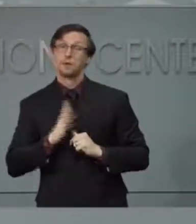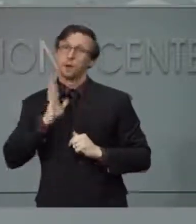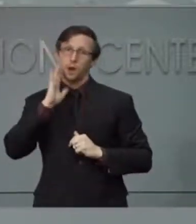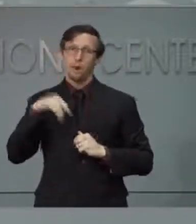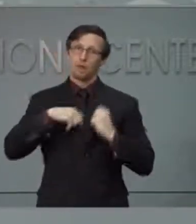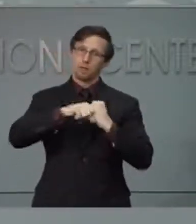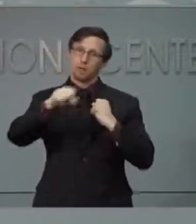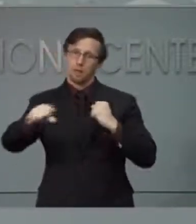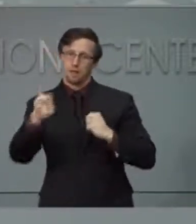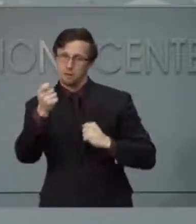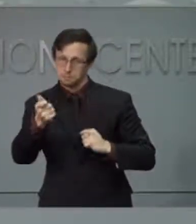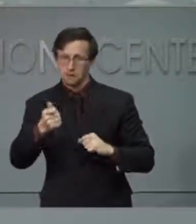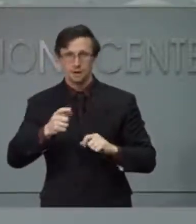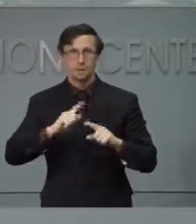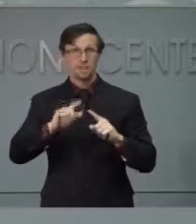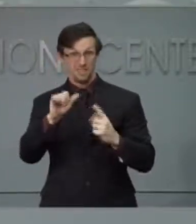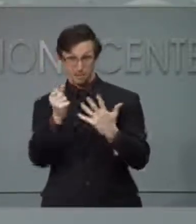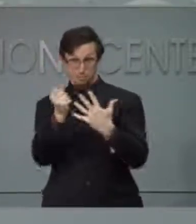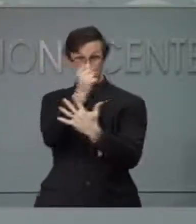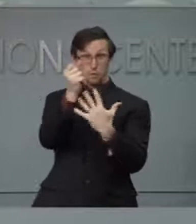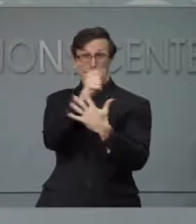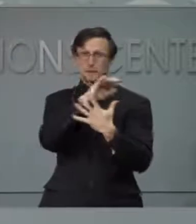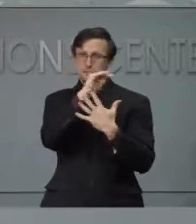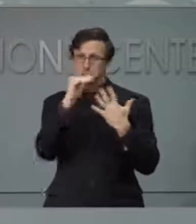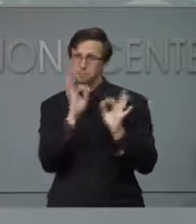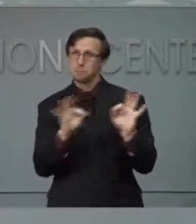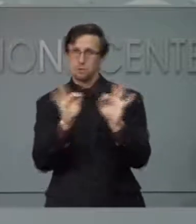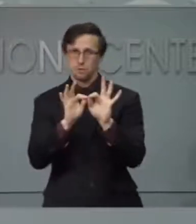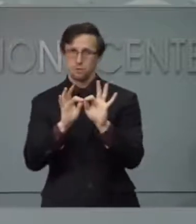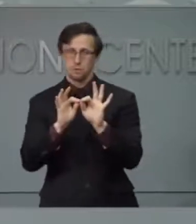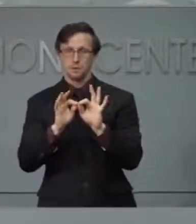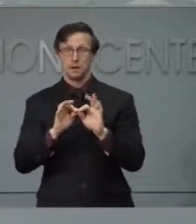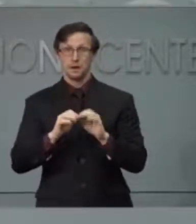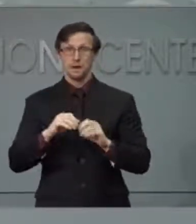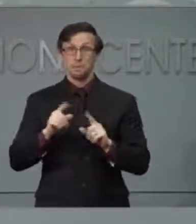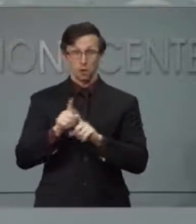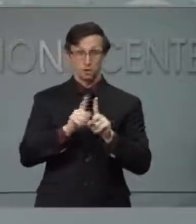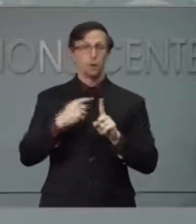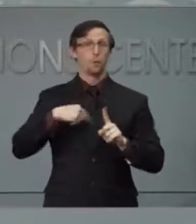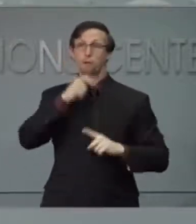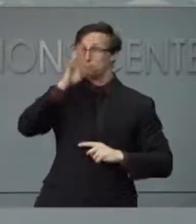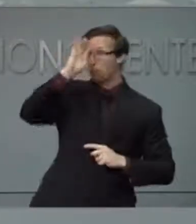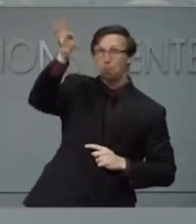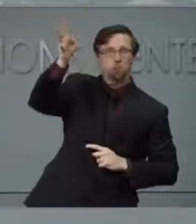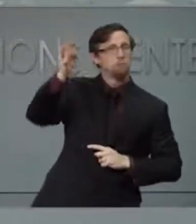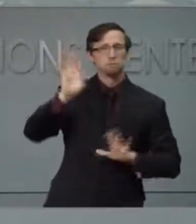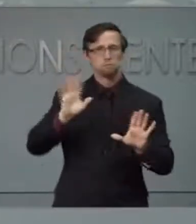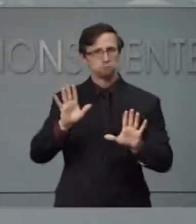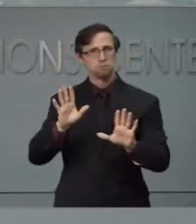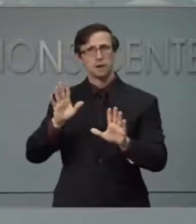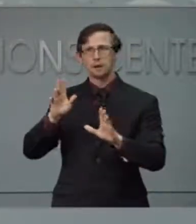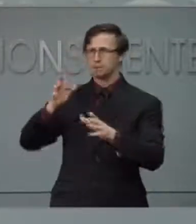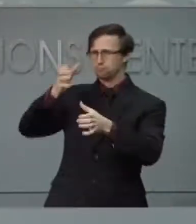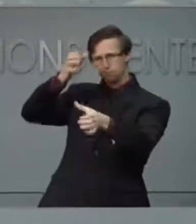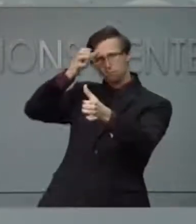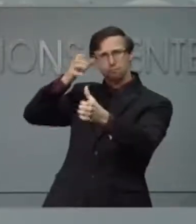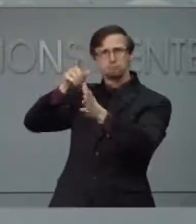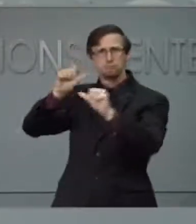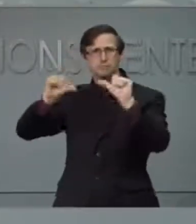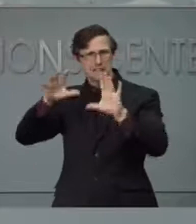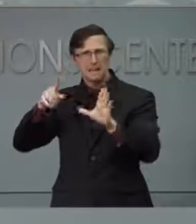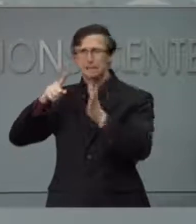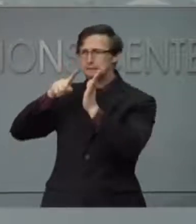to understand how that prioritization works, the fact that we relied on these independent bodies of experts that really